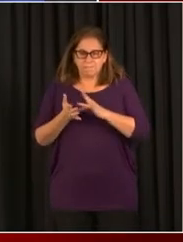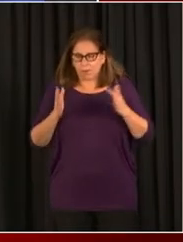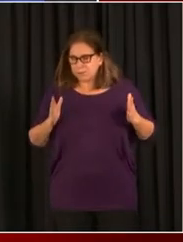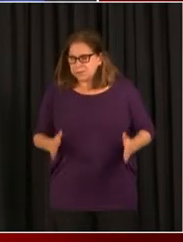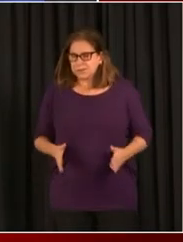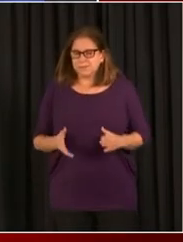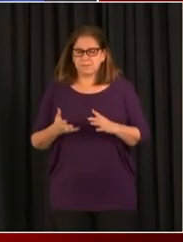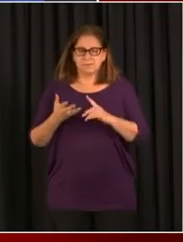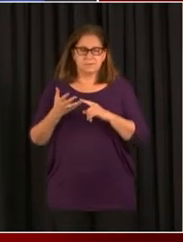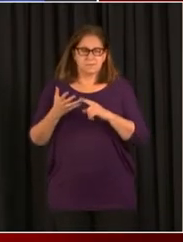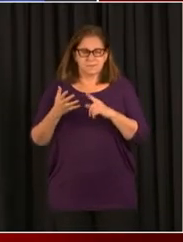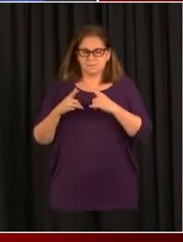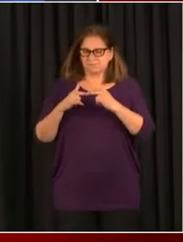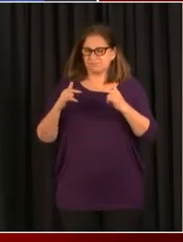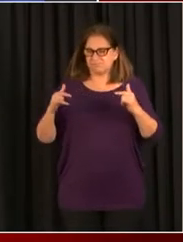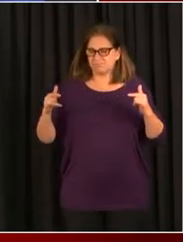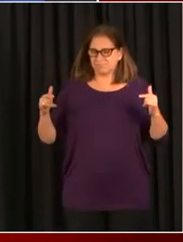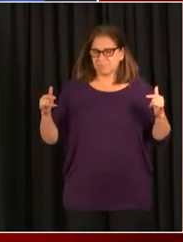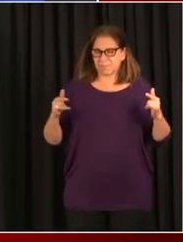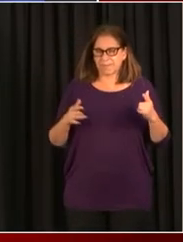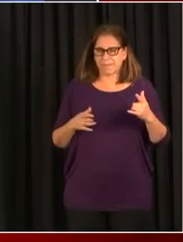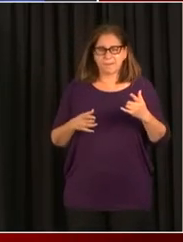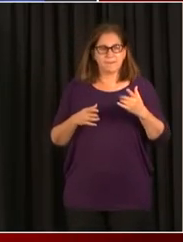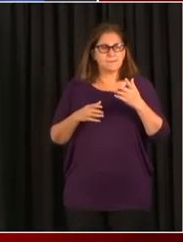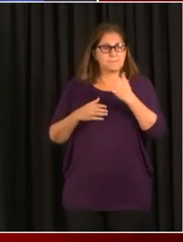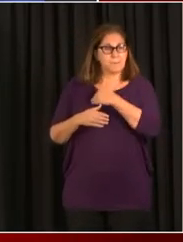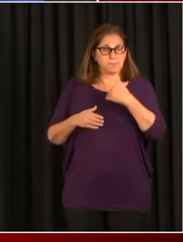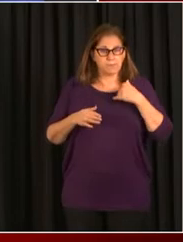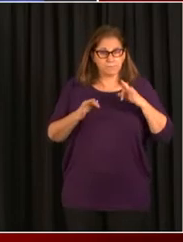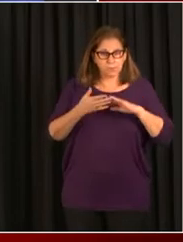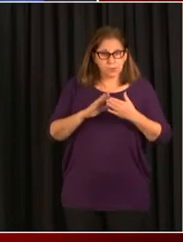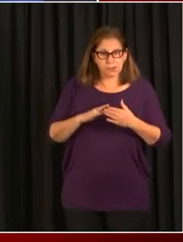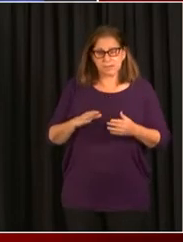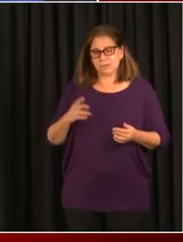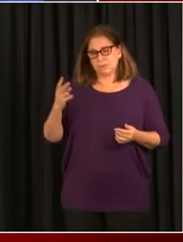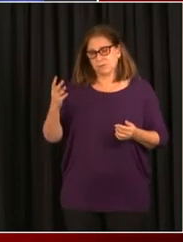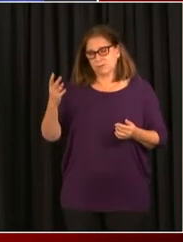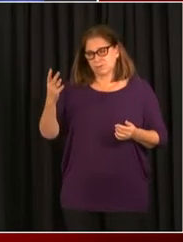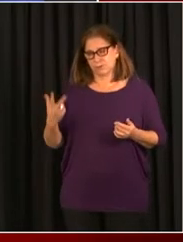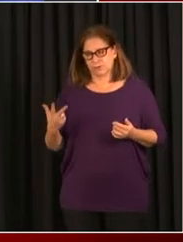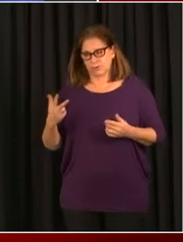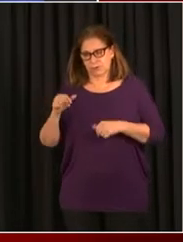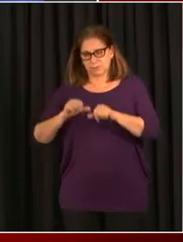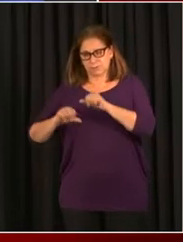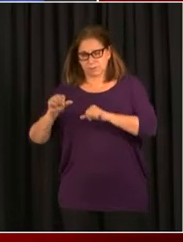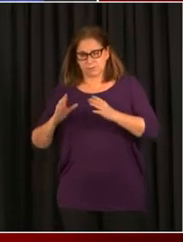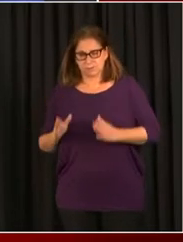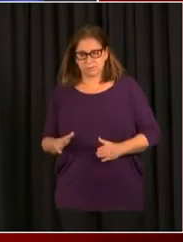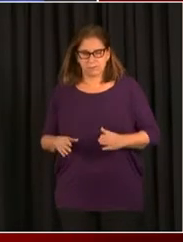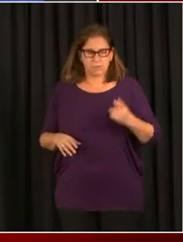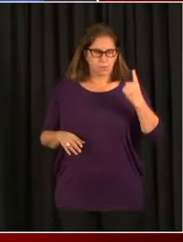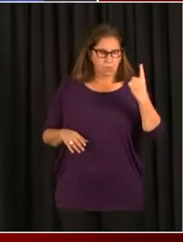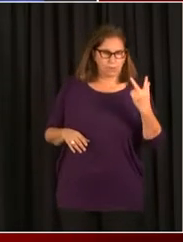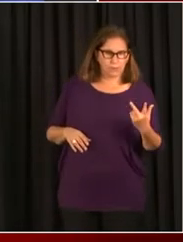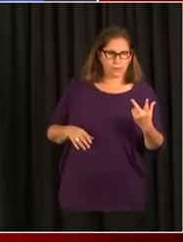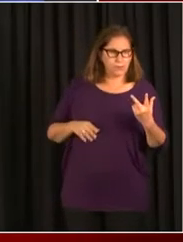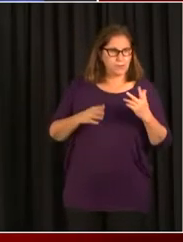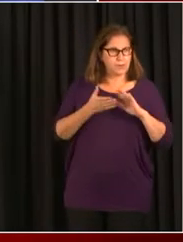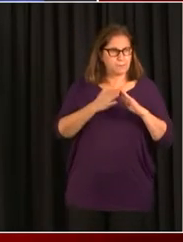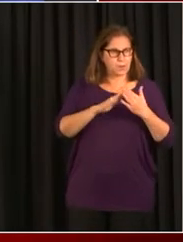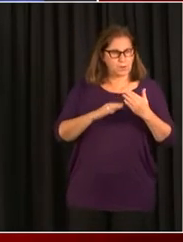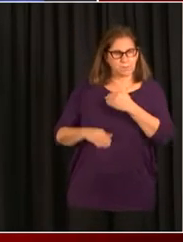2/3 clinicians, scientists, researchers, and 1/3 community members who are following the deliberations of